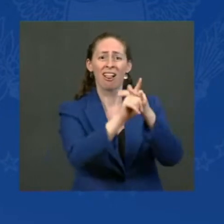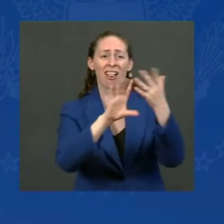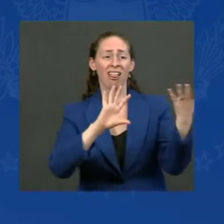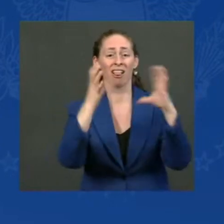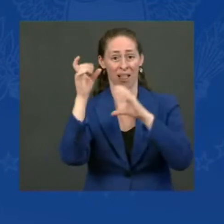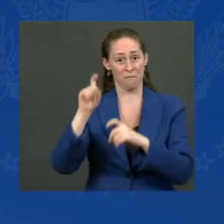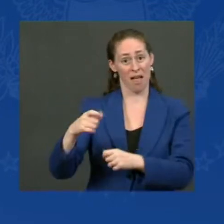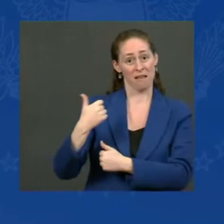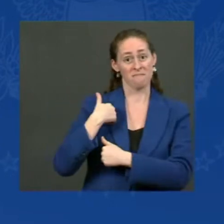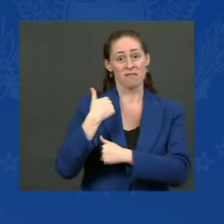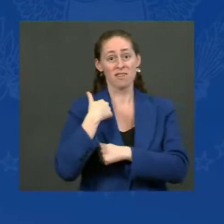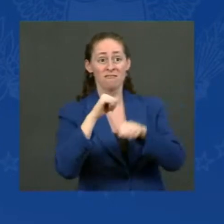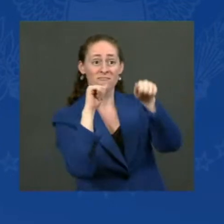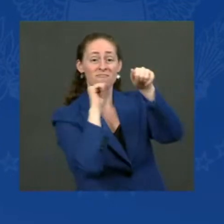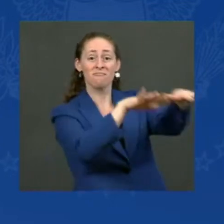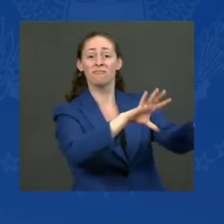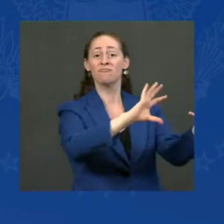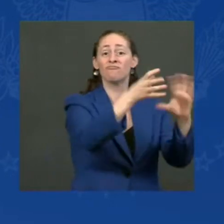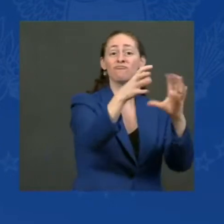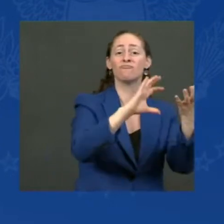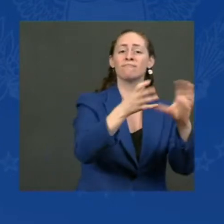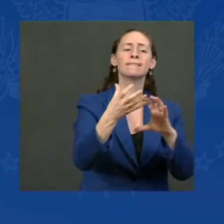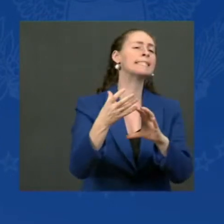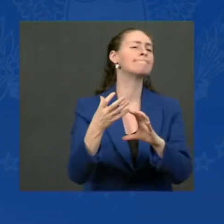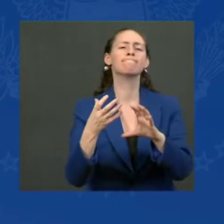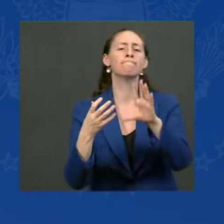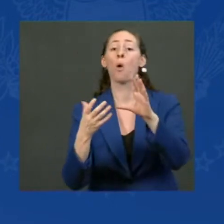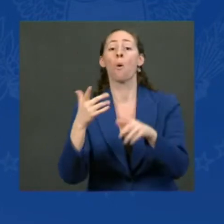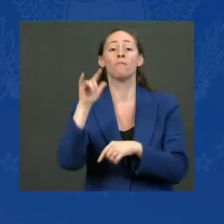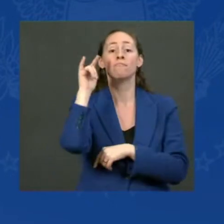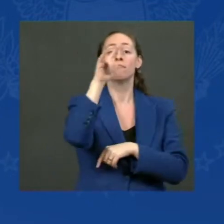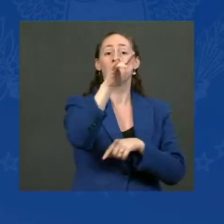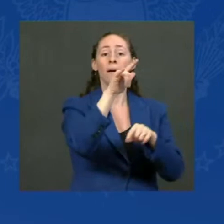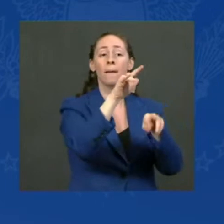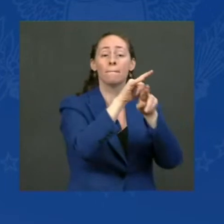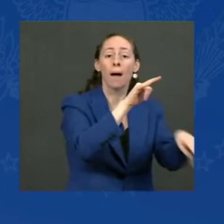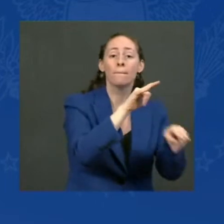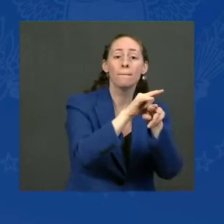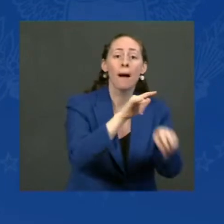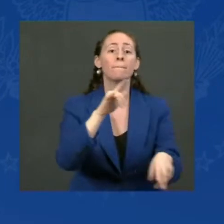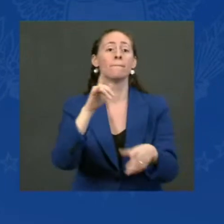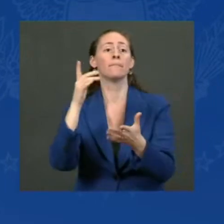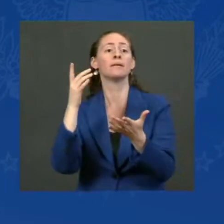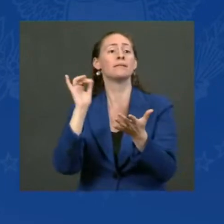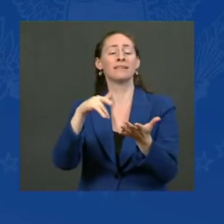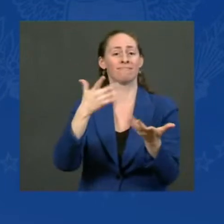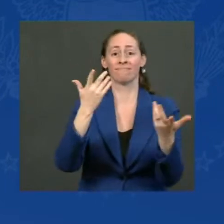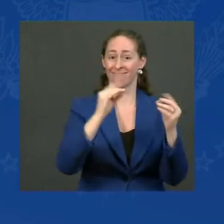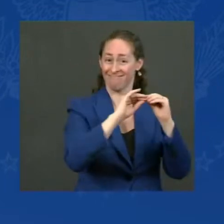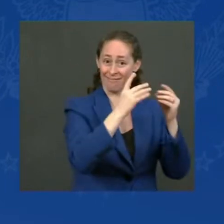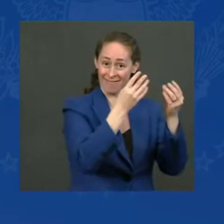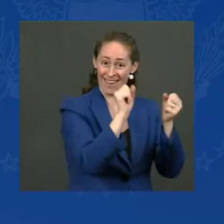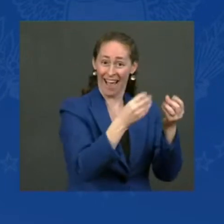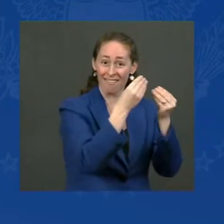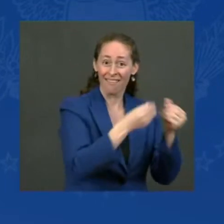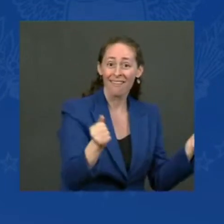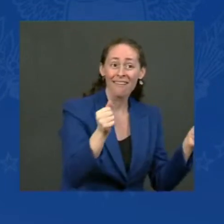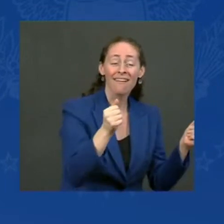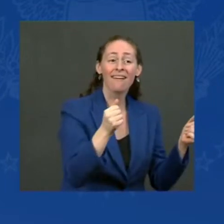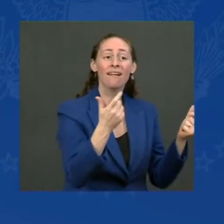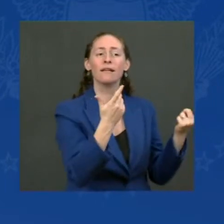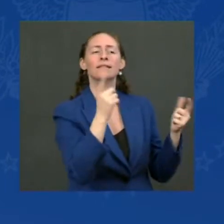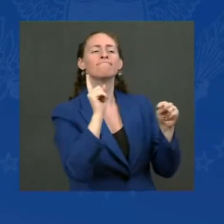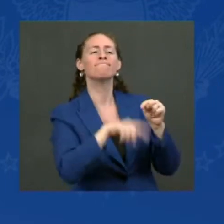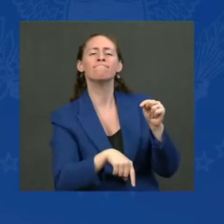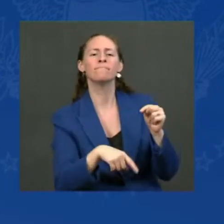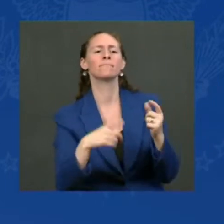arms. Bombs and bullets cannot defend against COVID-19 or its future variants. To